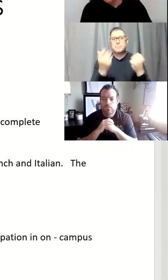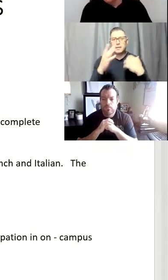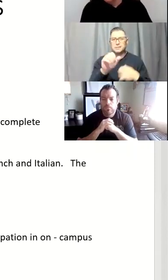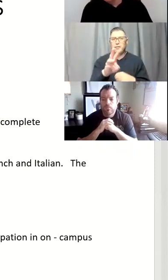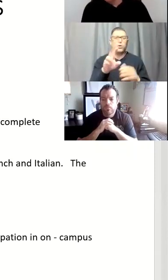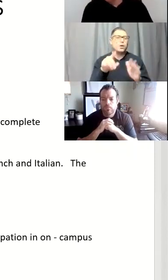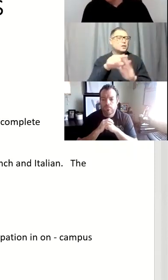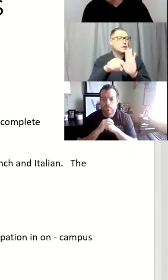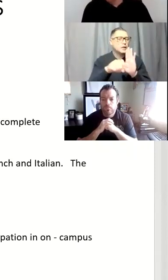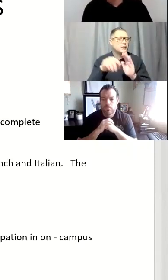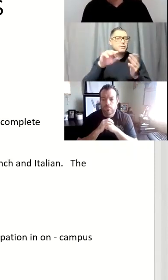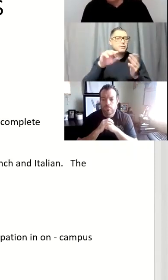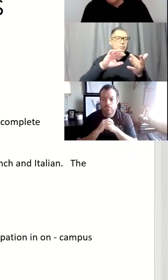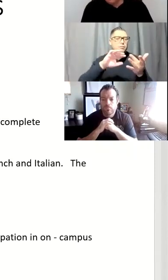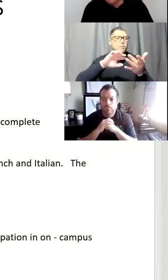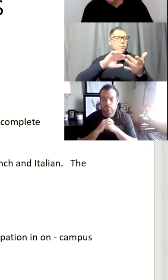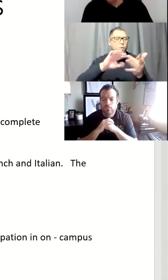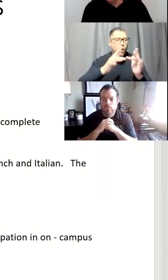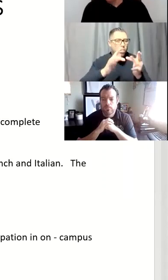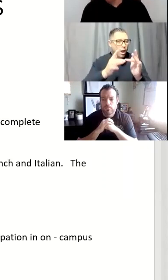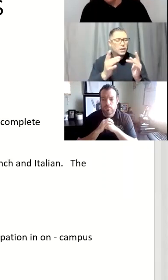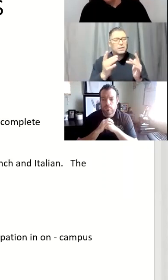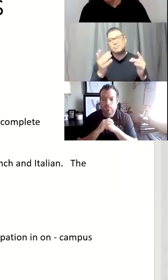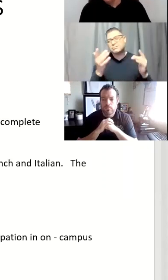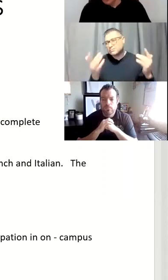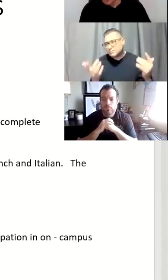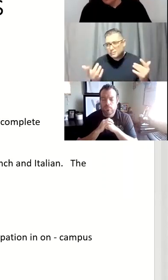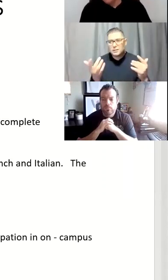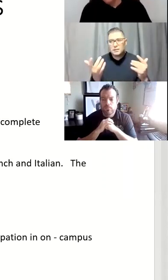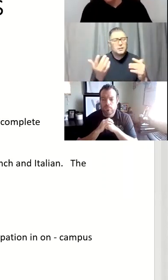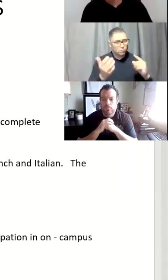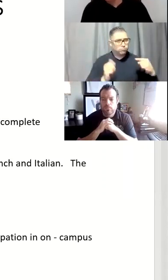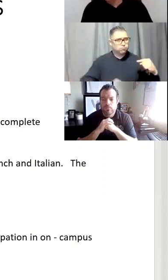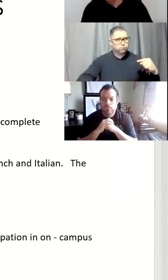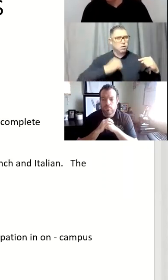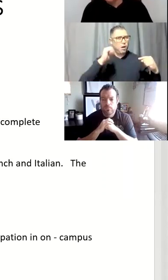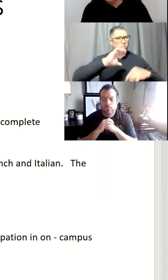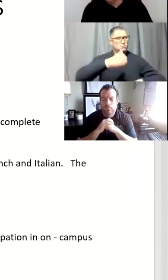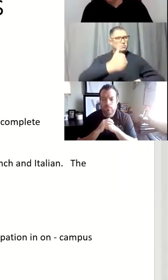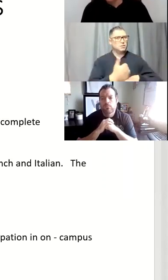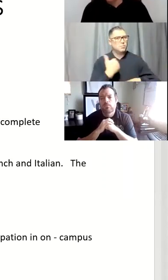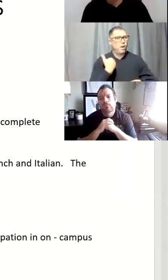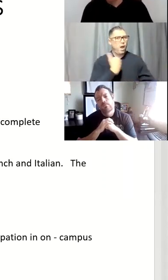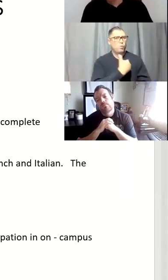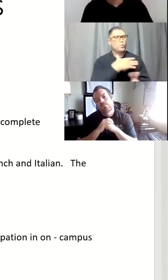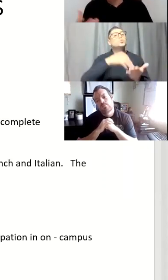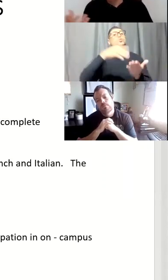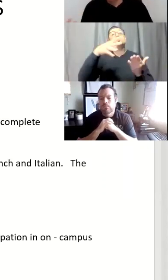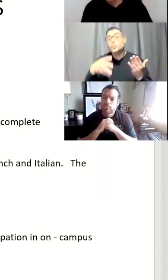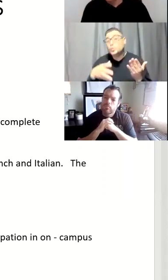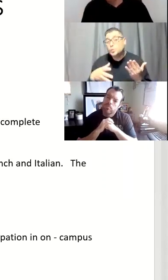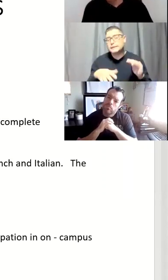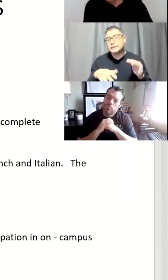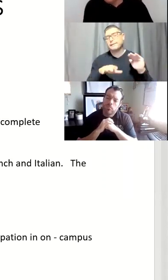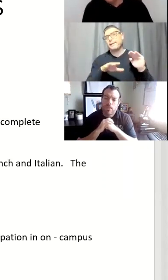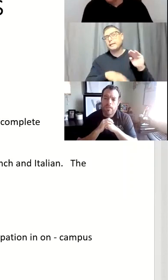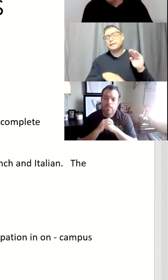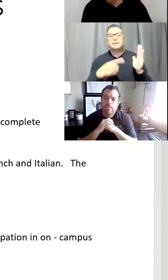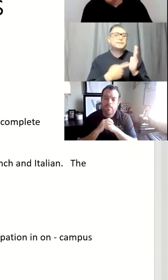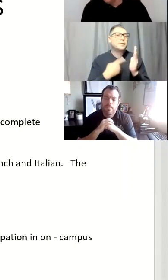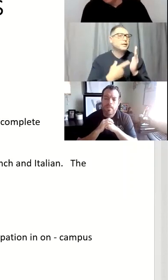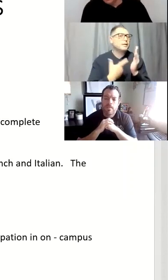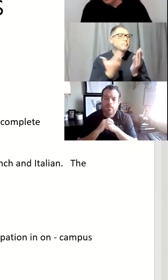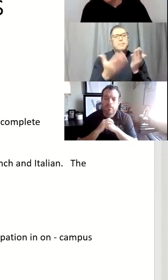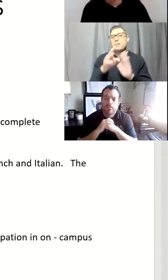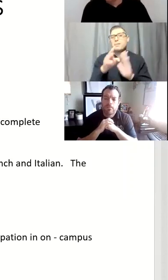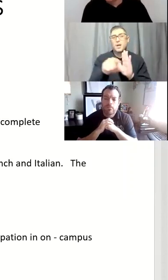assignments. So that's one of the things that we're proud of, or we're happy, is that our students are at least, you know, sometimes they may come from a background of